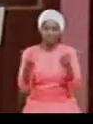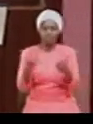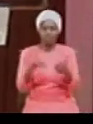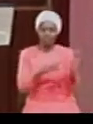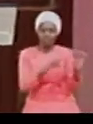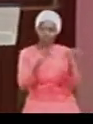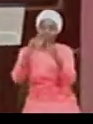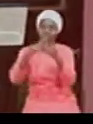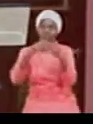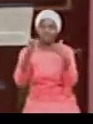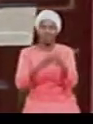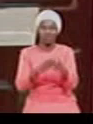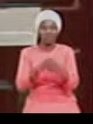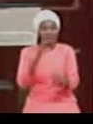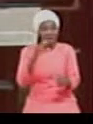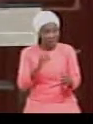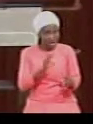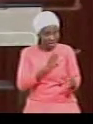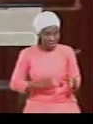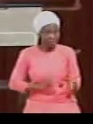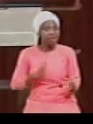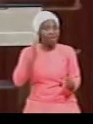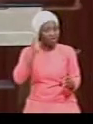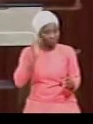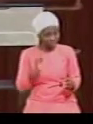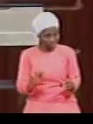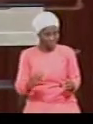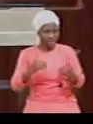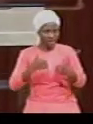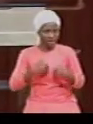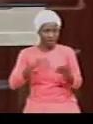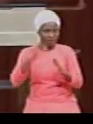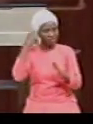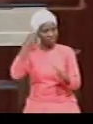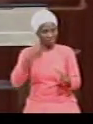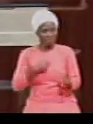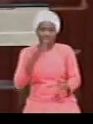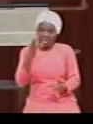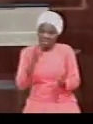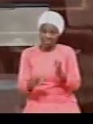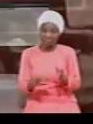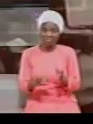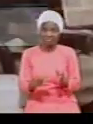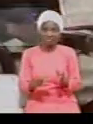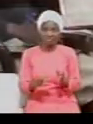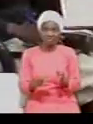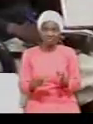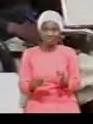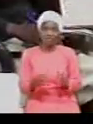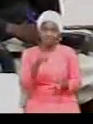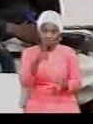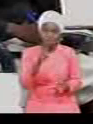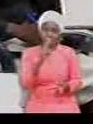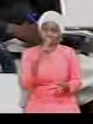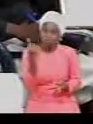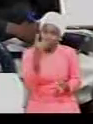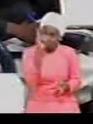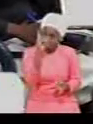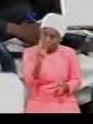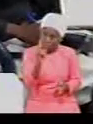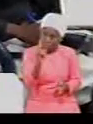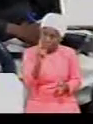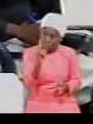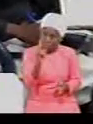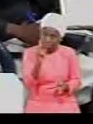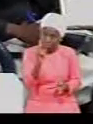one, Christ would still have died for me. If you were the only one, only one sinner to